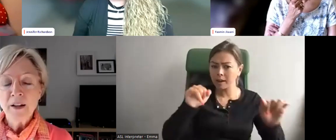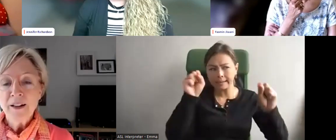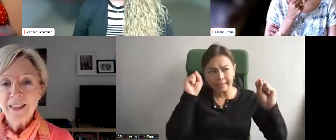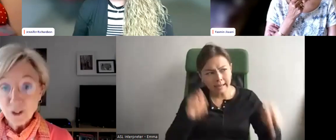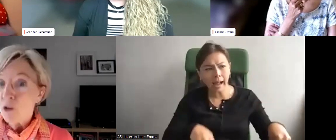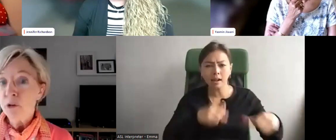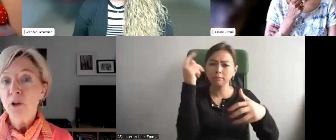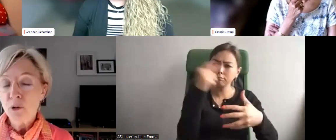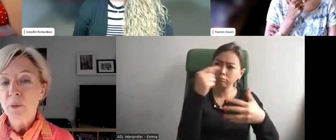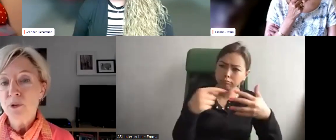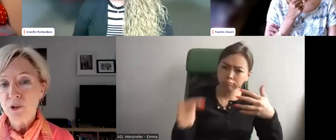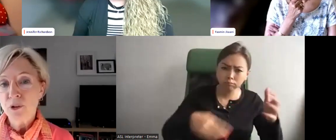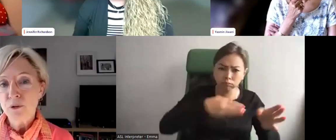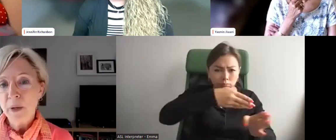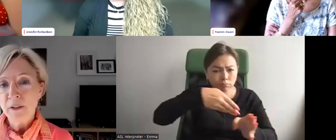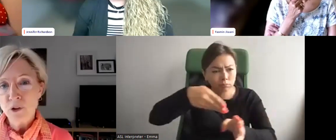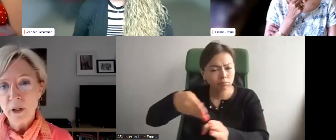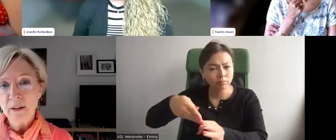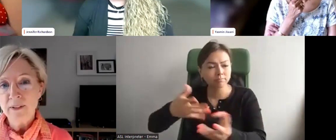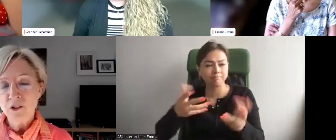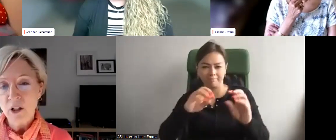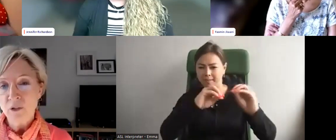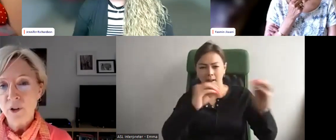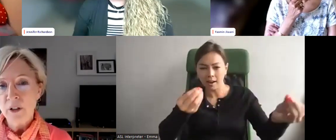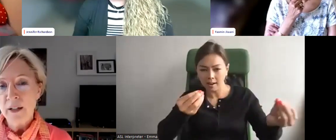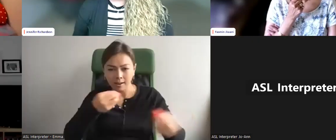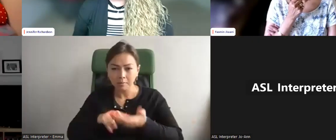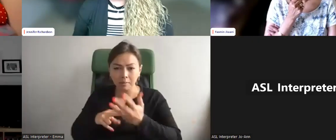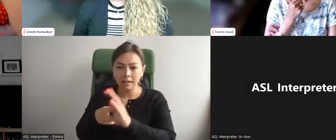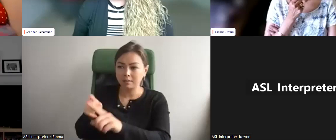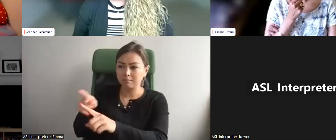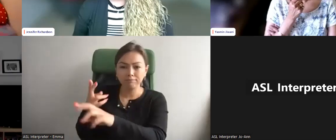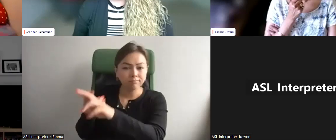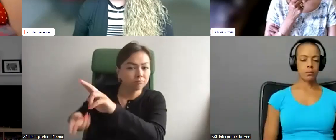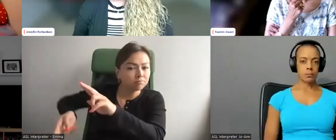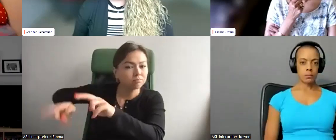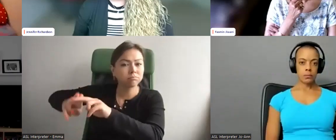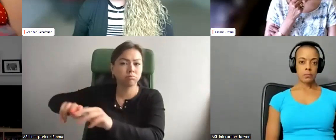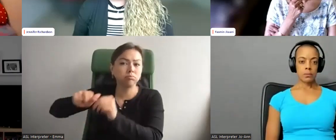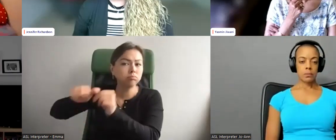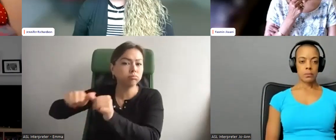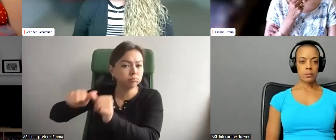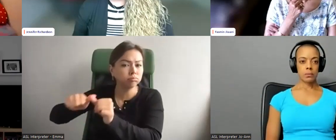realm, that also contributes to many of the trends that Jennifer and Yasmin have already spoken about.